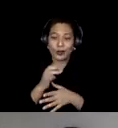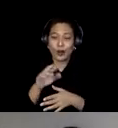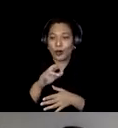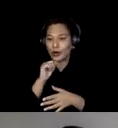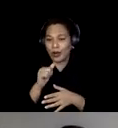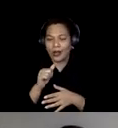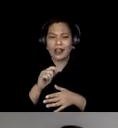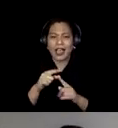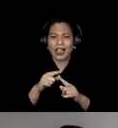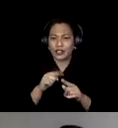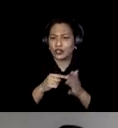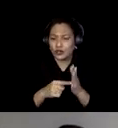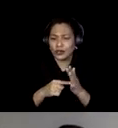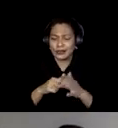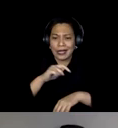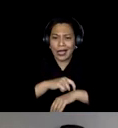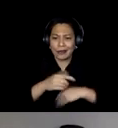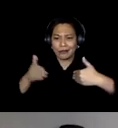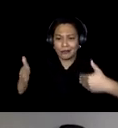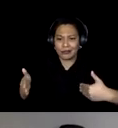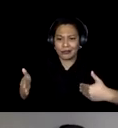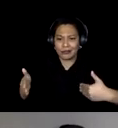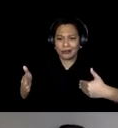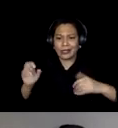enter a keyword,